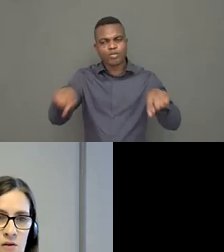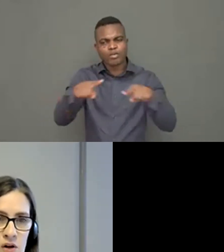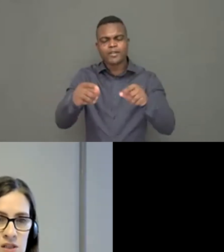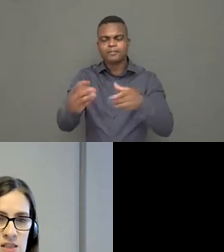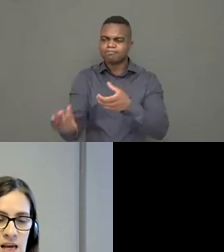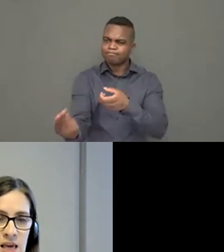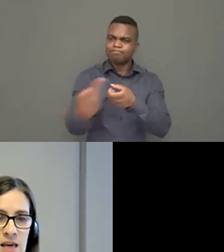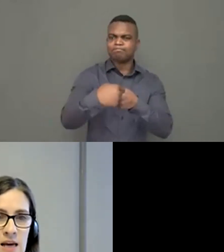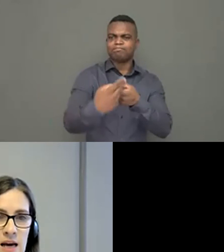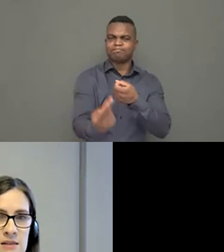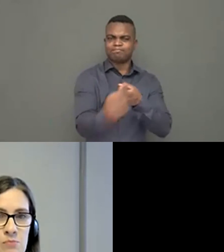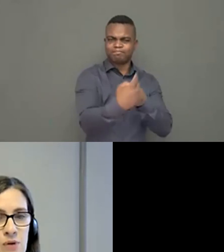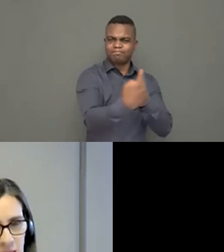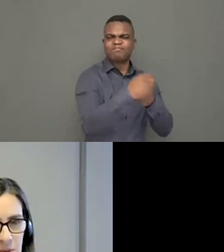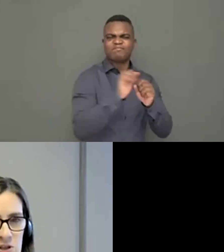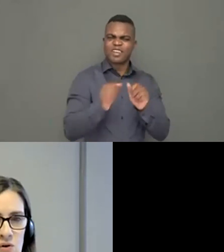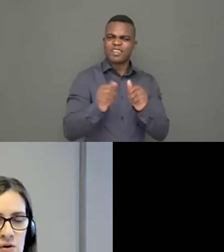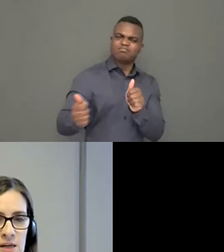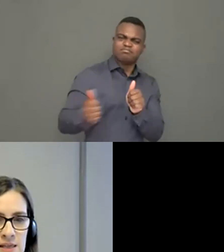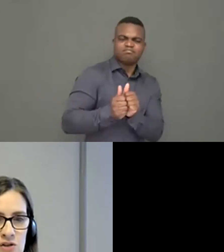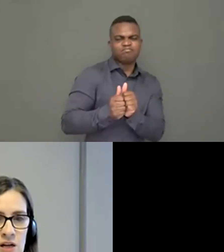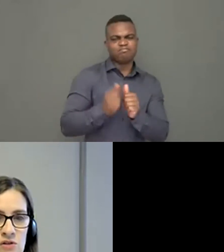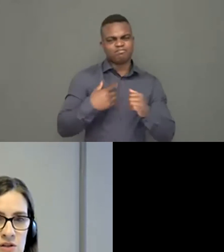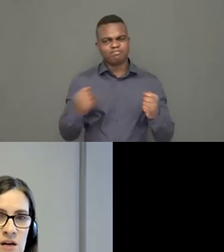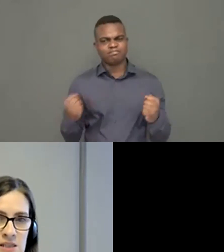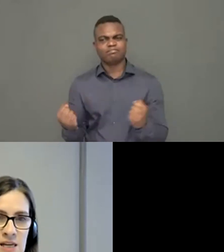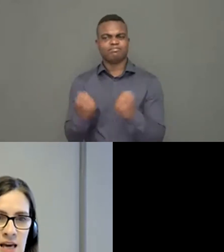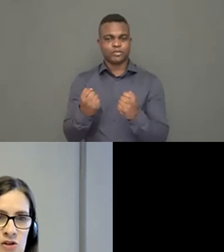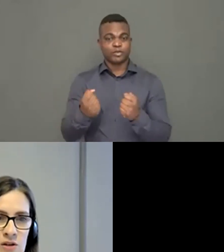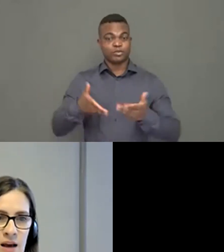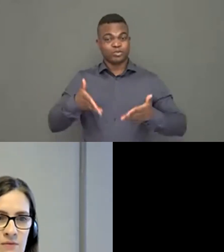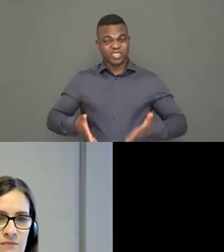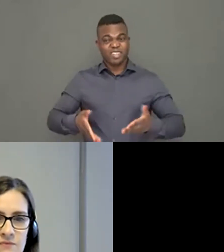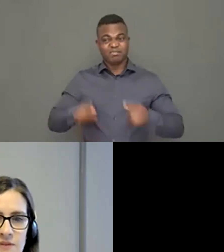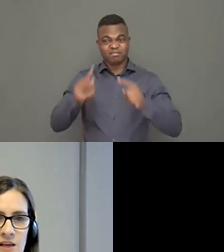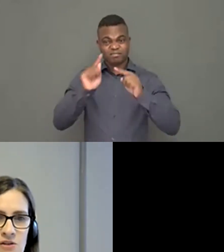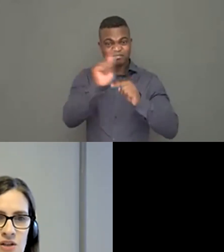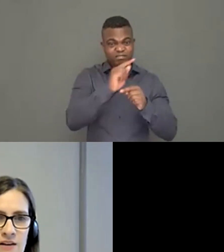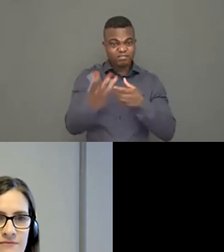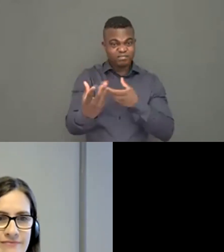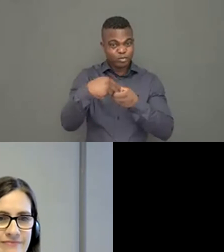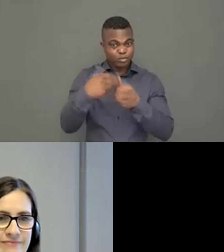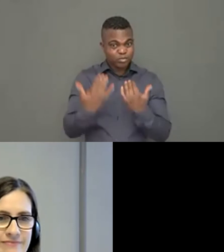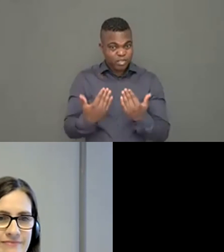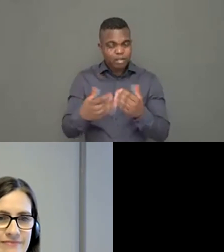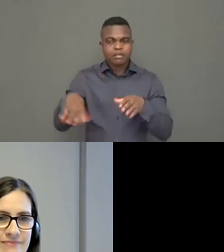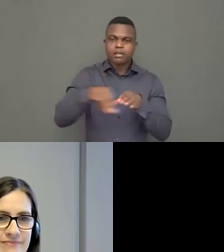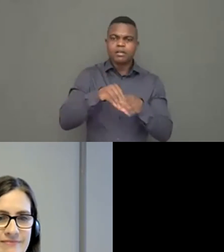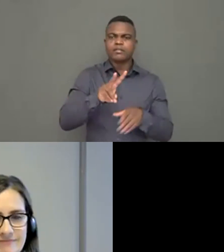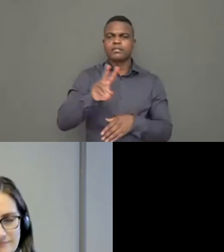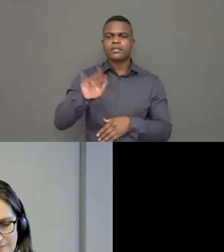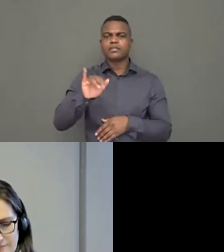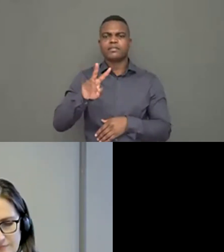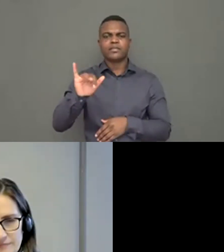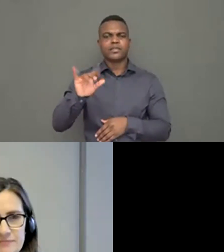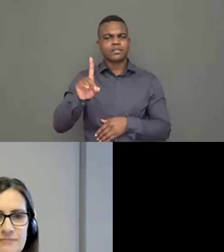thing you've learned today and bring that back to your organization and just start to take action now. Thank you, Shane. Great.